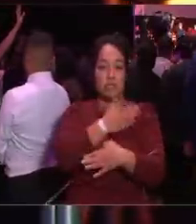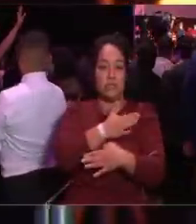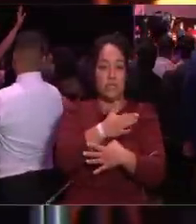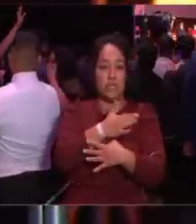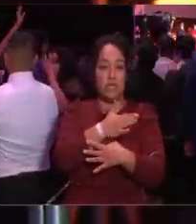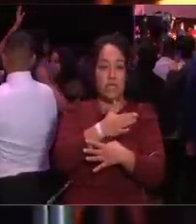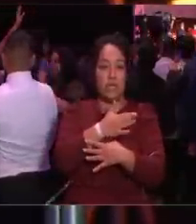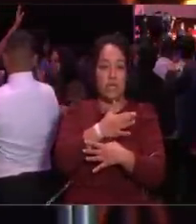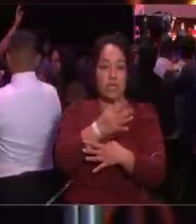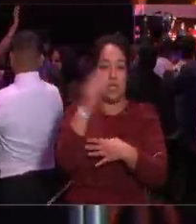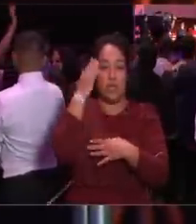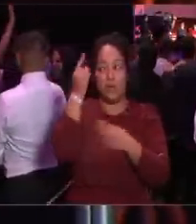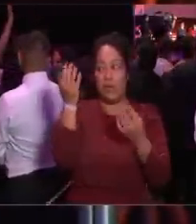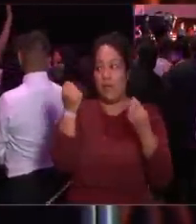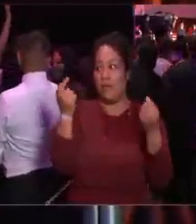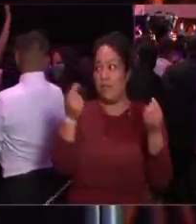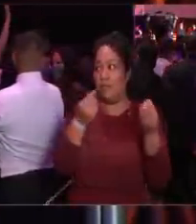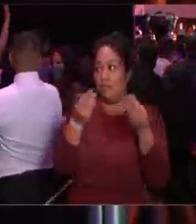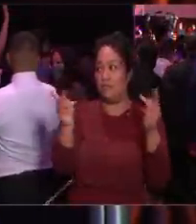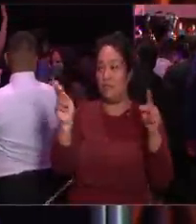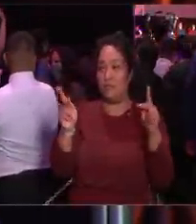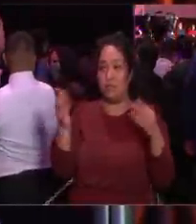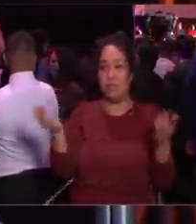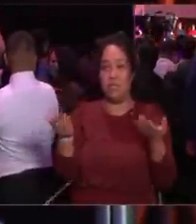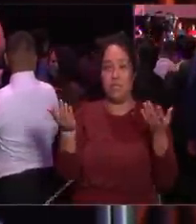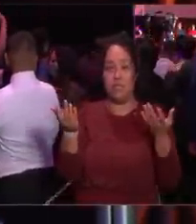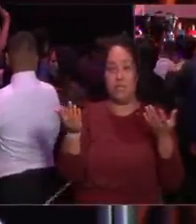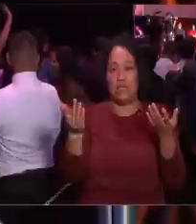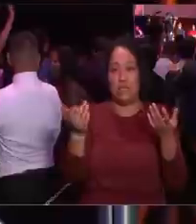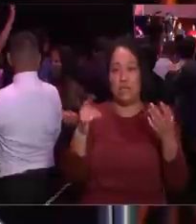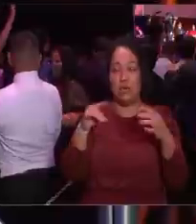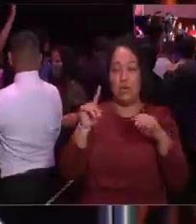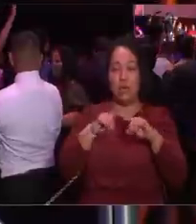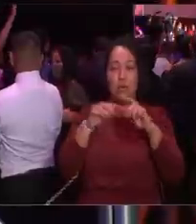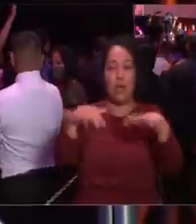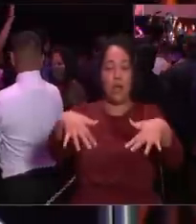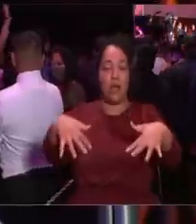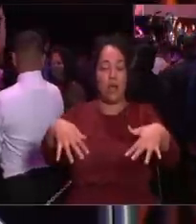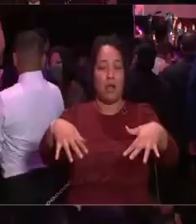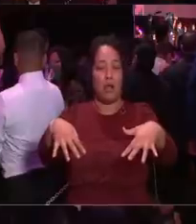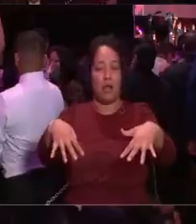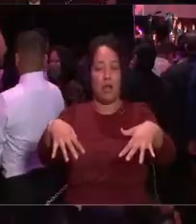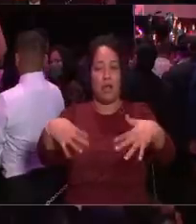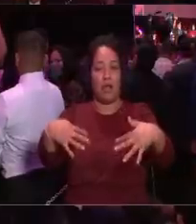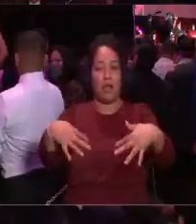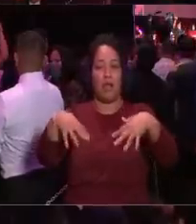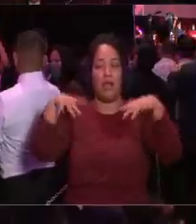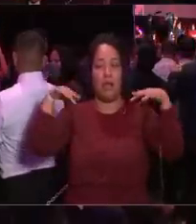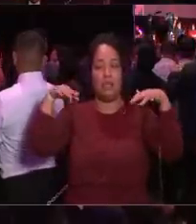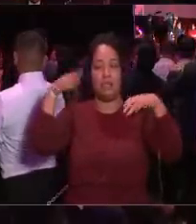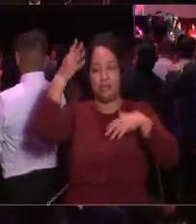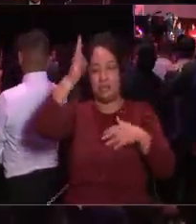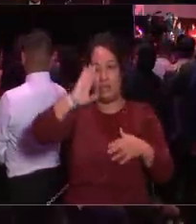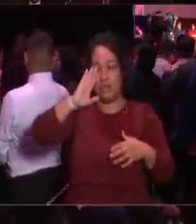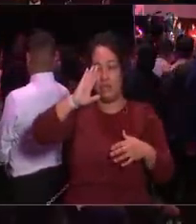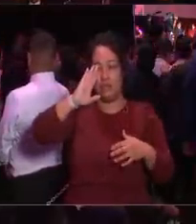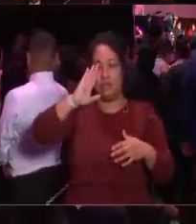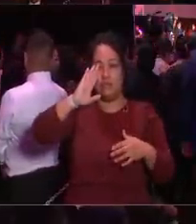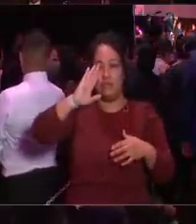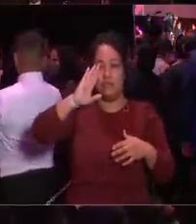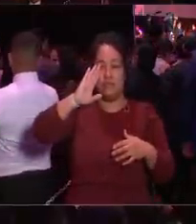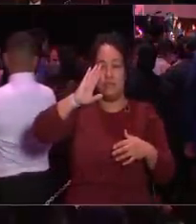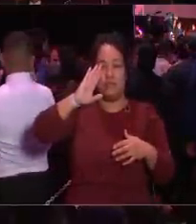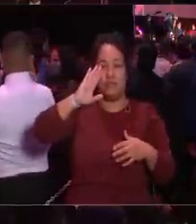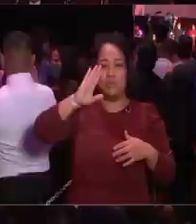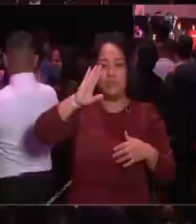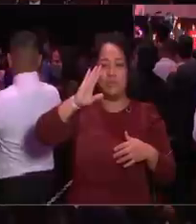cantan, I know we have a lot of people here, yo sé que hay mucha gente aquí, but my audience, pero la audiencia, is God, es Dios. When